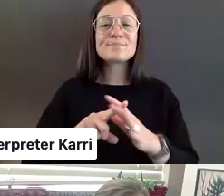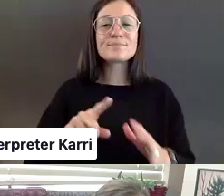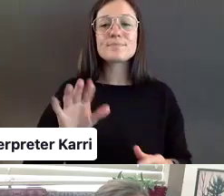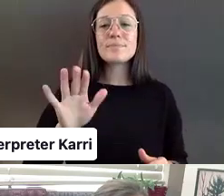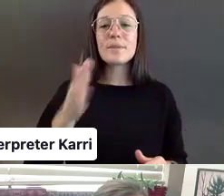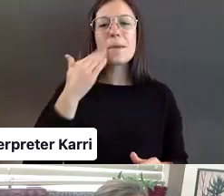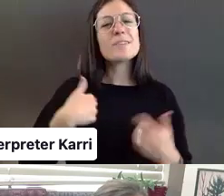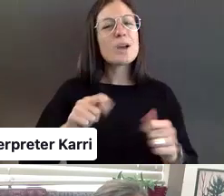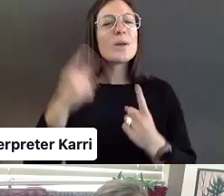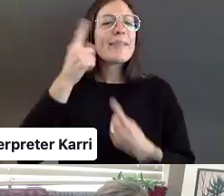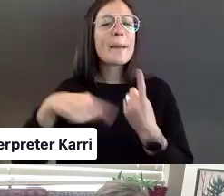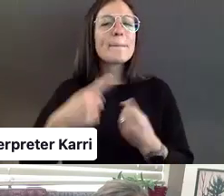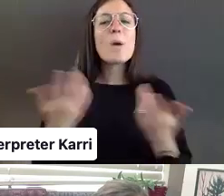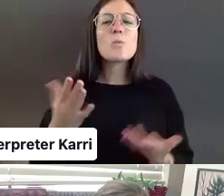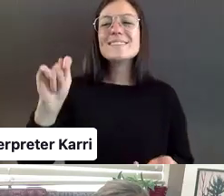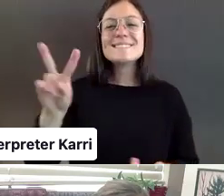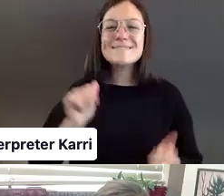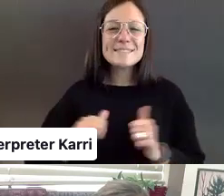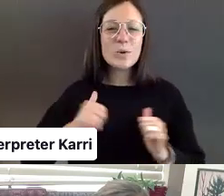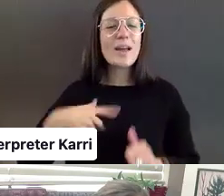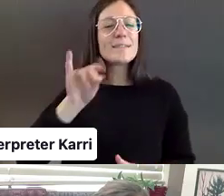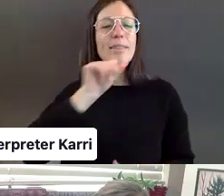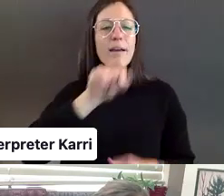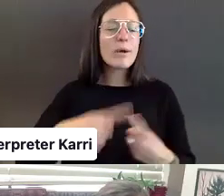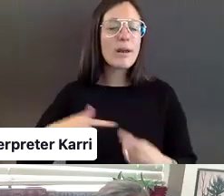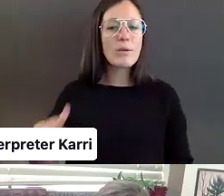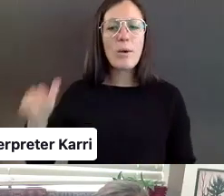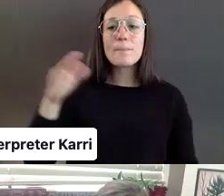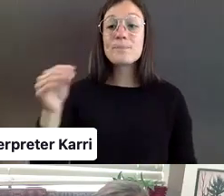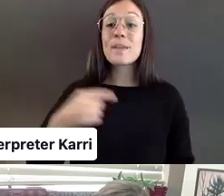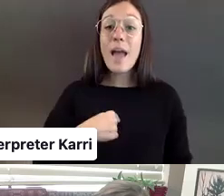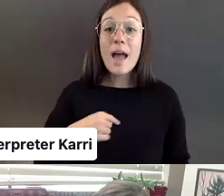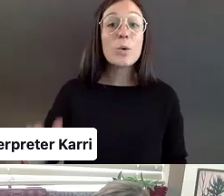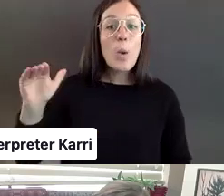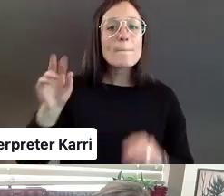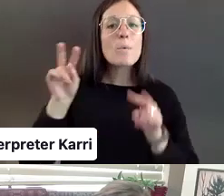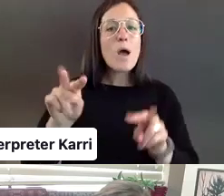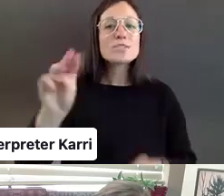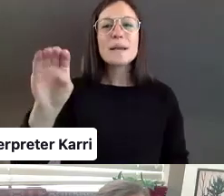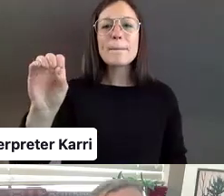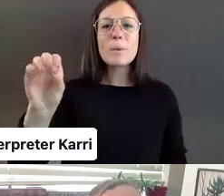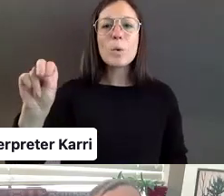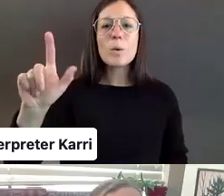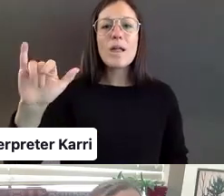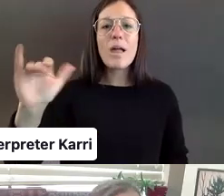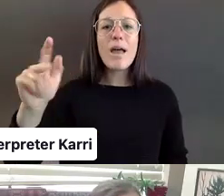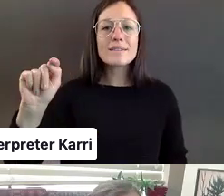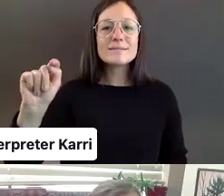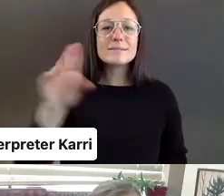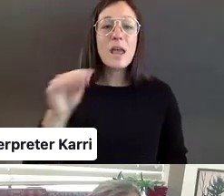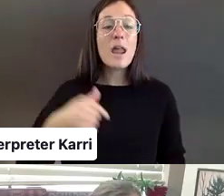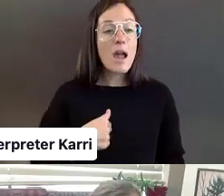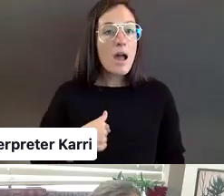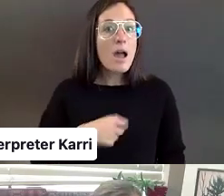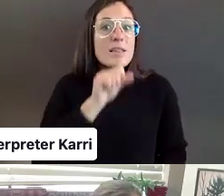because I was trying to think about like what TV shows I loved. And I grew up watching Moonlighting, Oh and yeah. I freaking